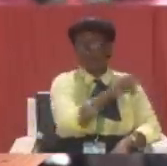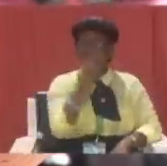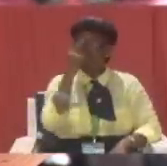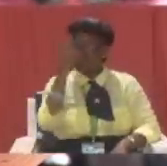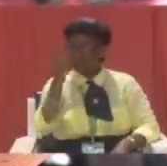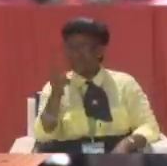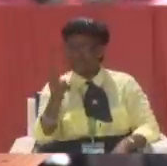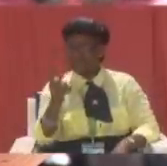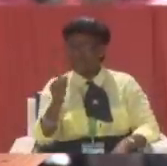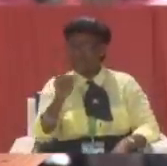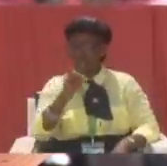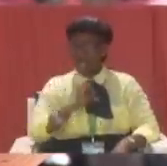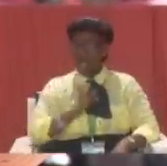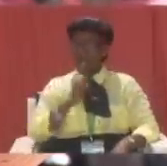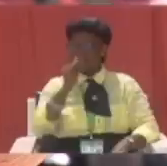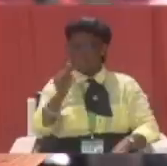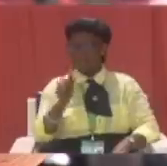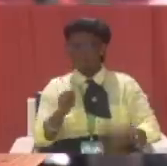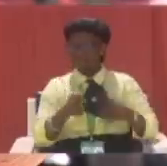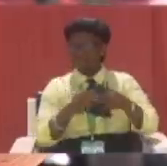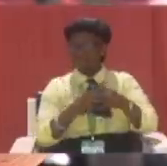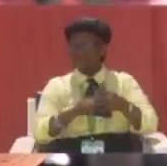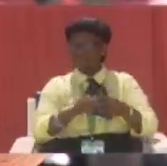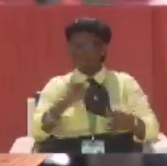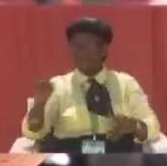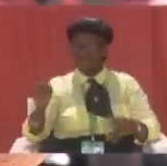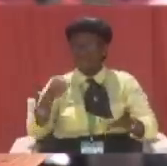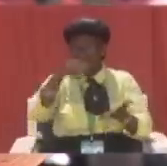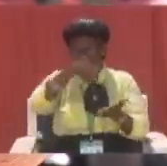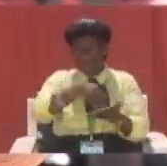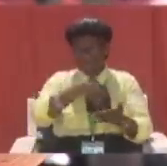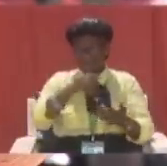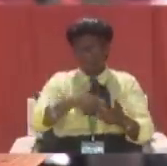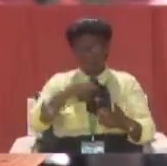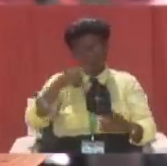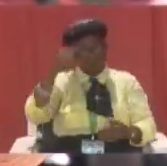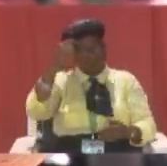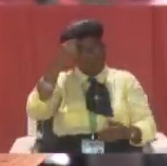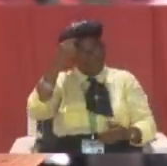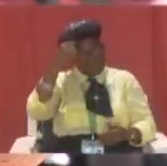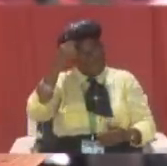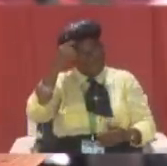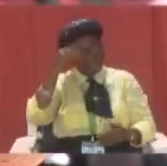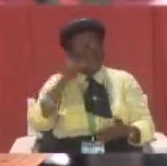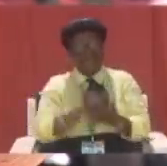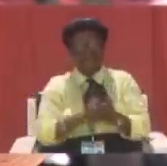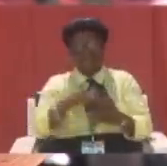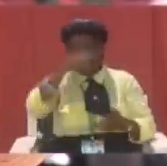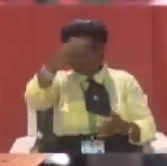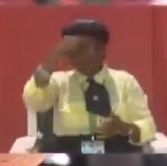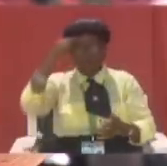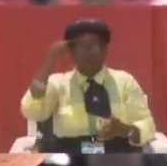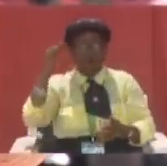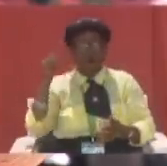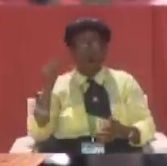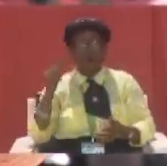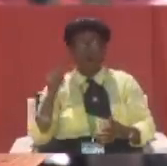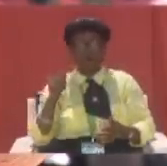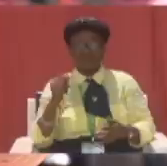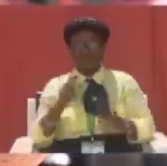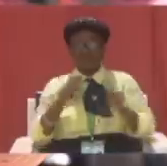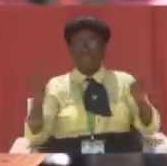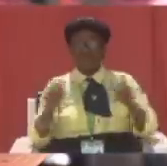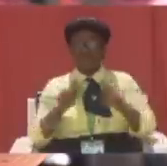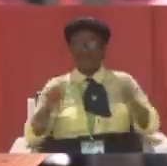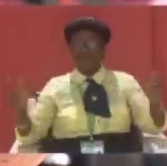I'm beginning again to sense that because so many great miracles are happening among